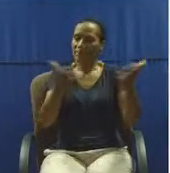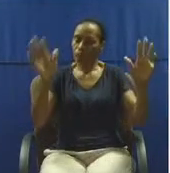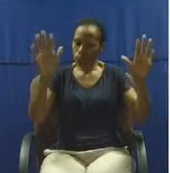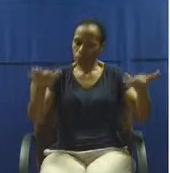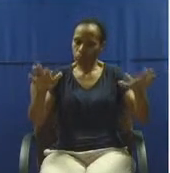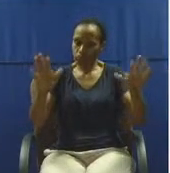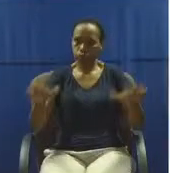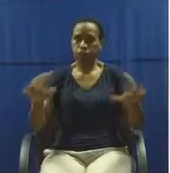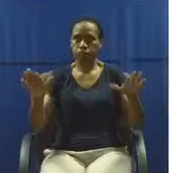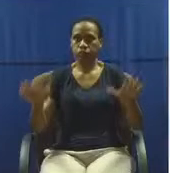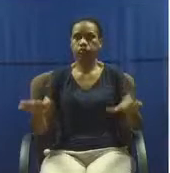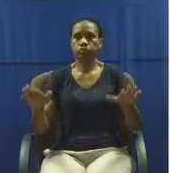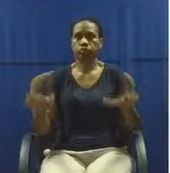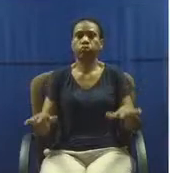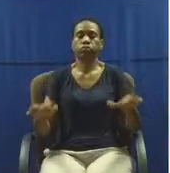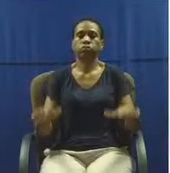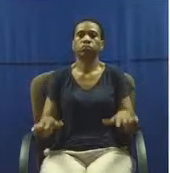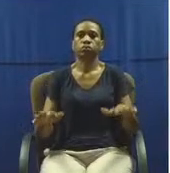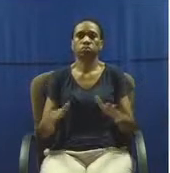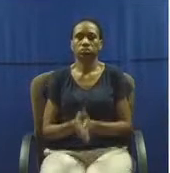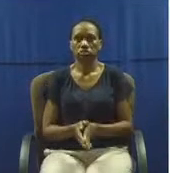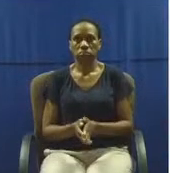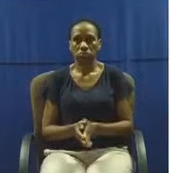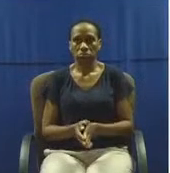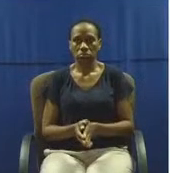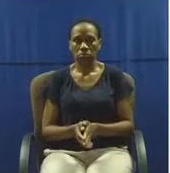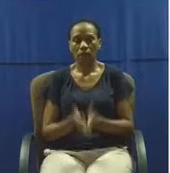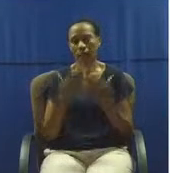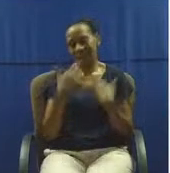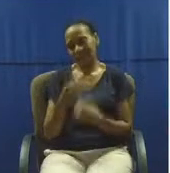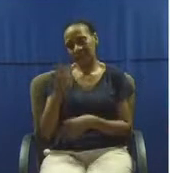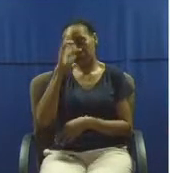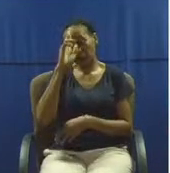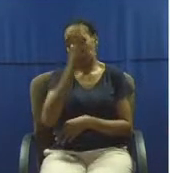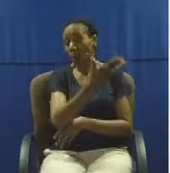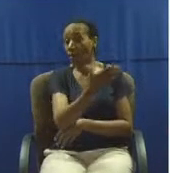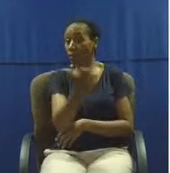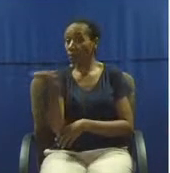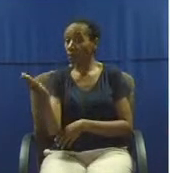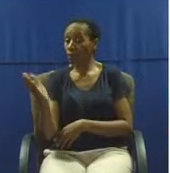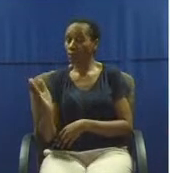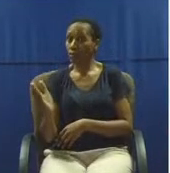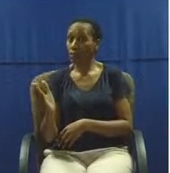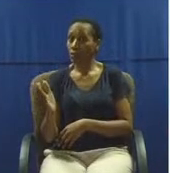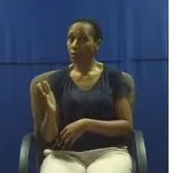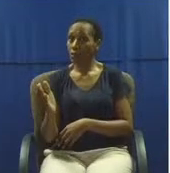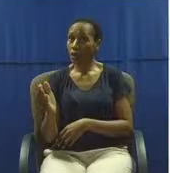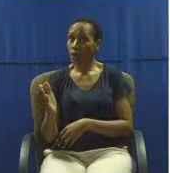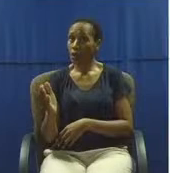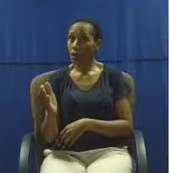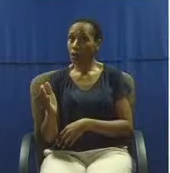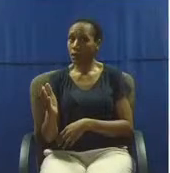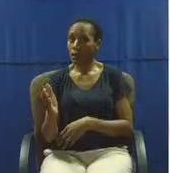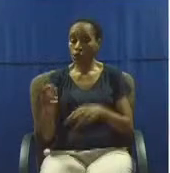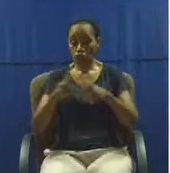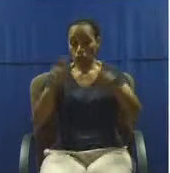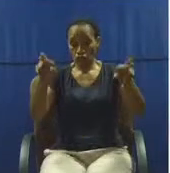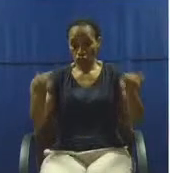order. May I just remind all of us that this is a very small